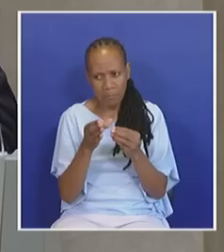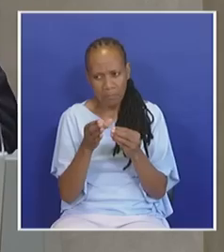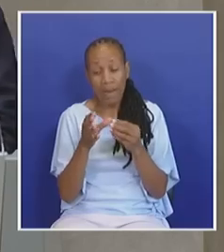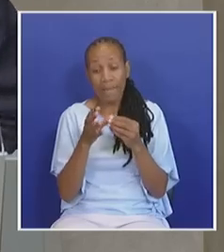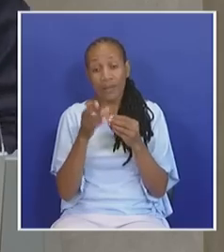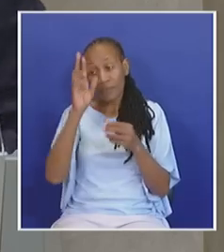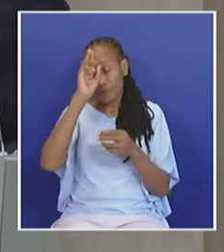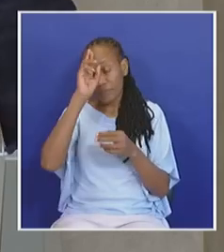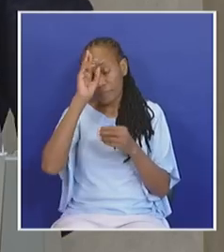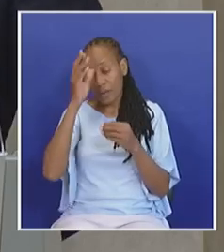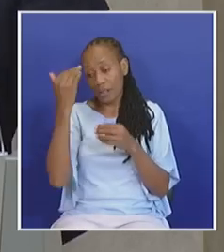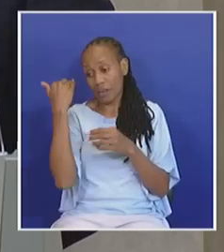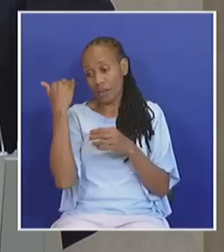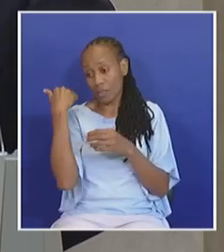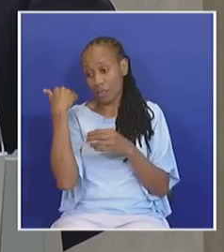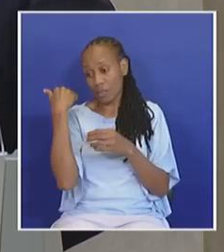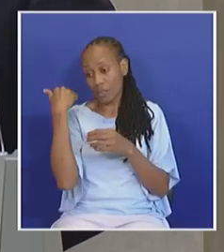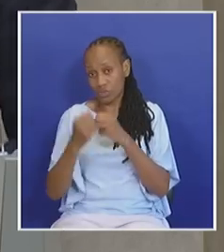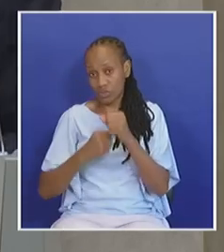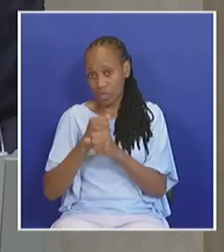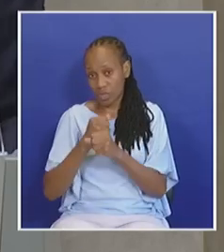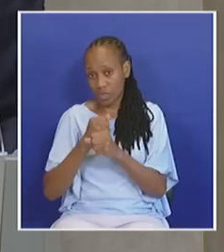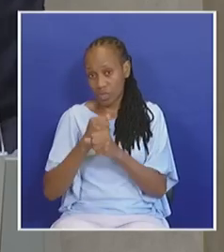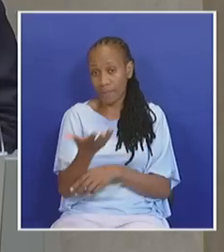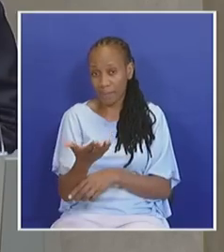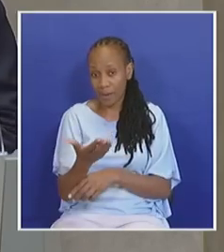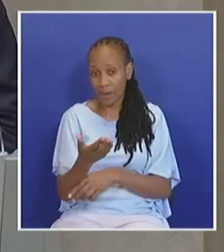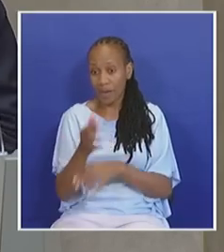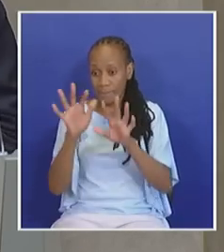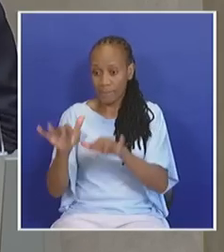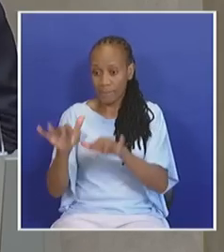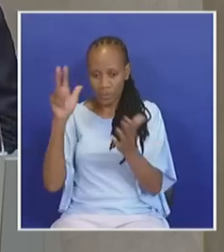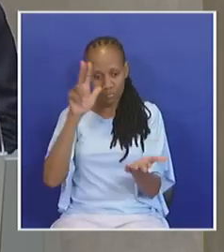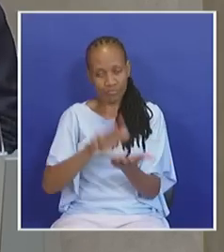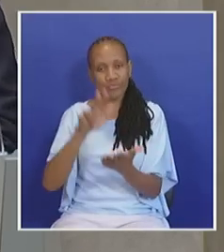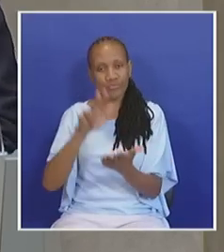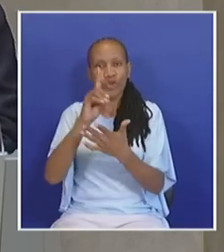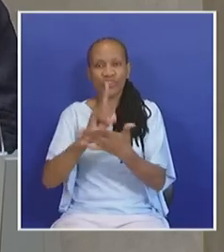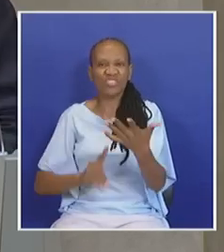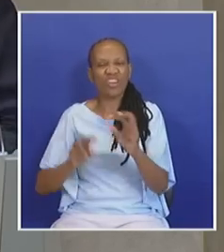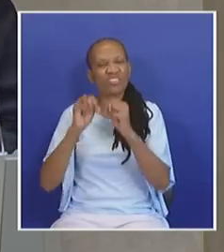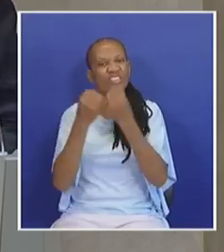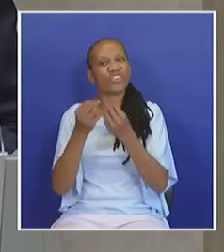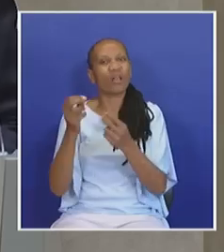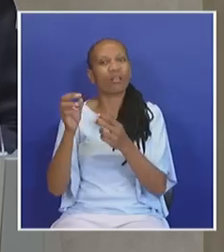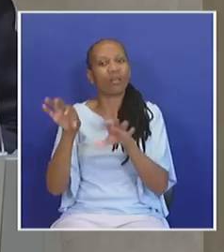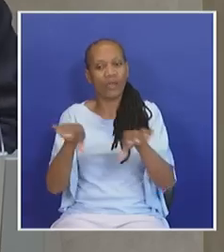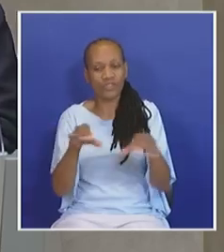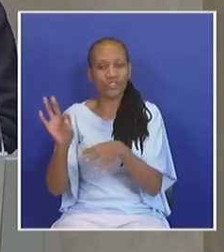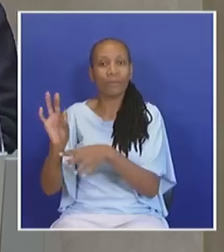December 2015, Cabinet approved the draft National Action Plan, and accordingly,